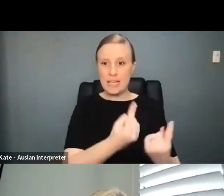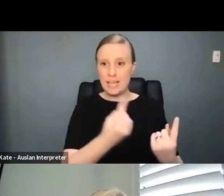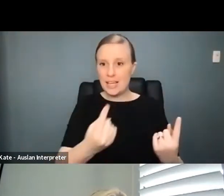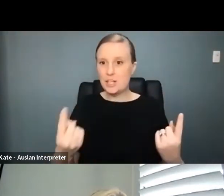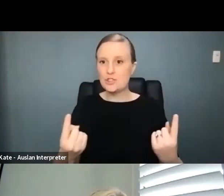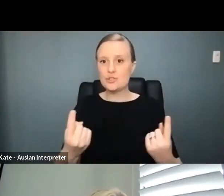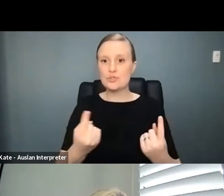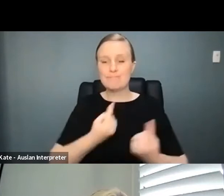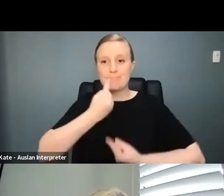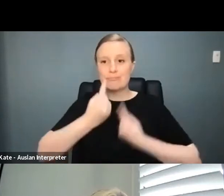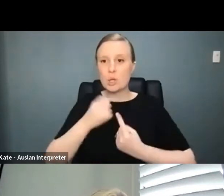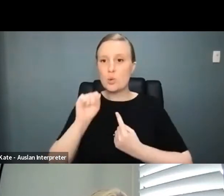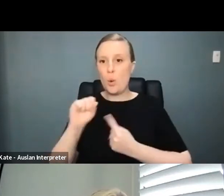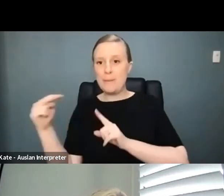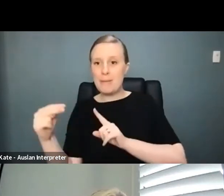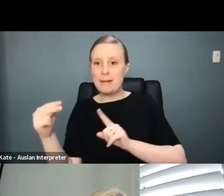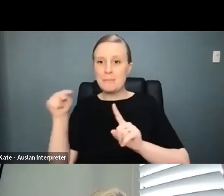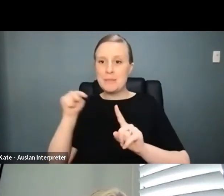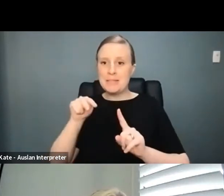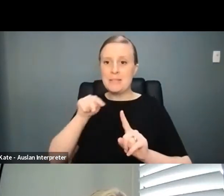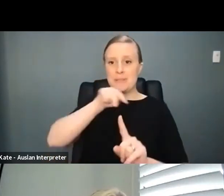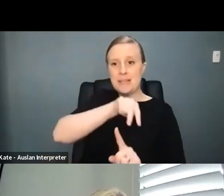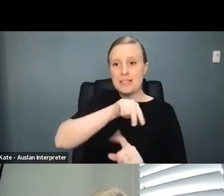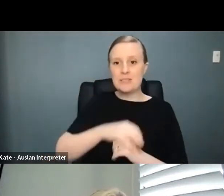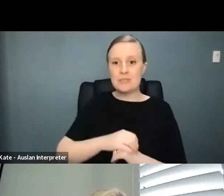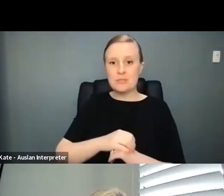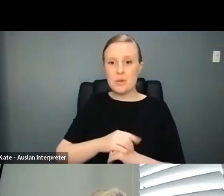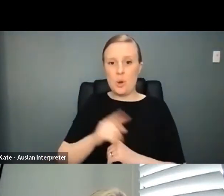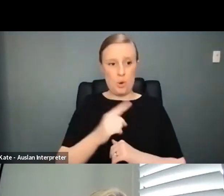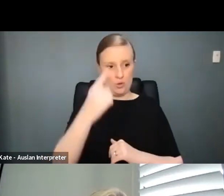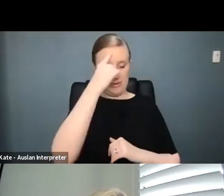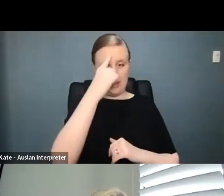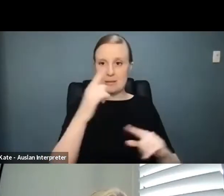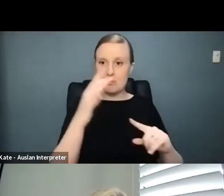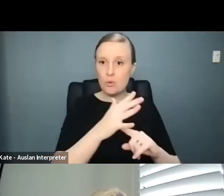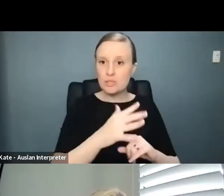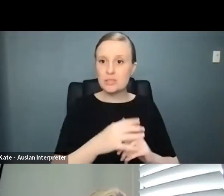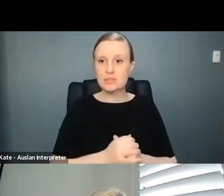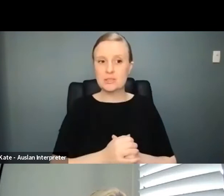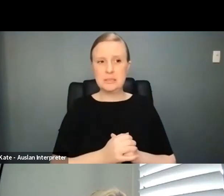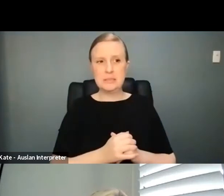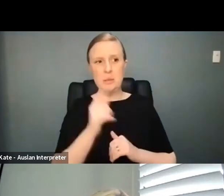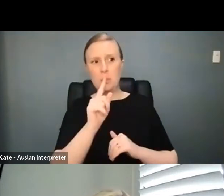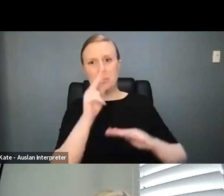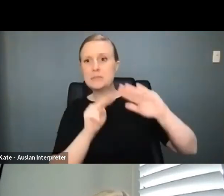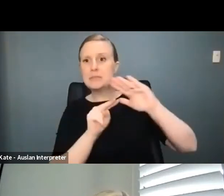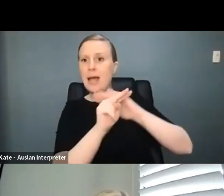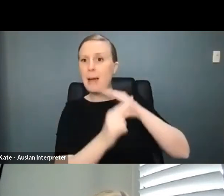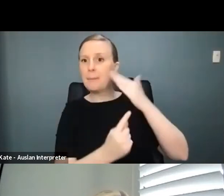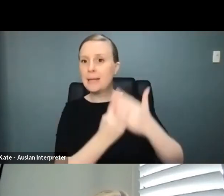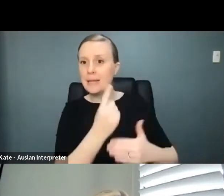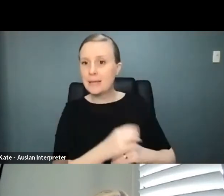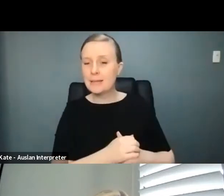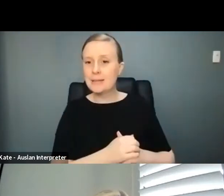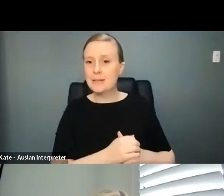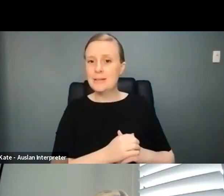important for you? The kind of leading questions are, you know, what do we think are happening? How do we use this, you know, this incredibly valuable